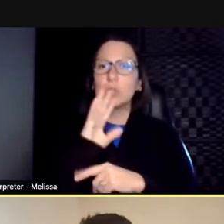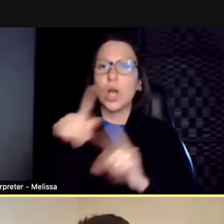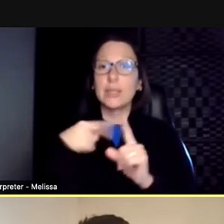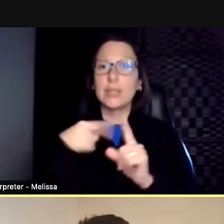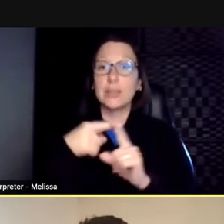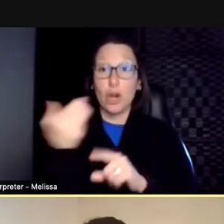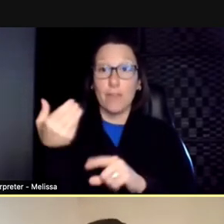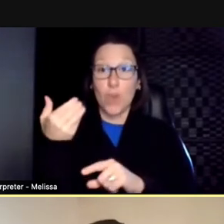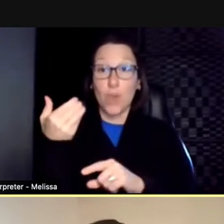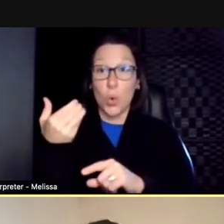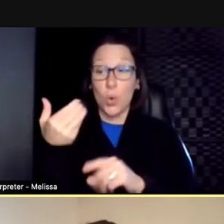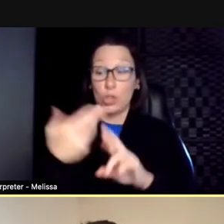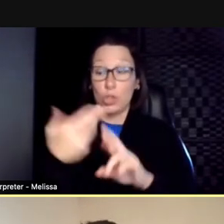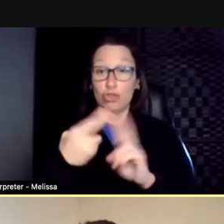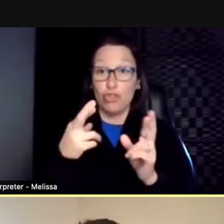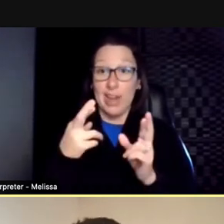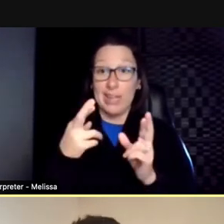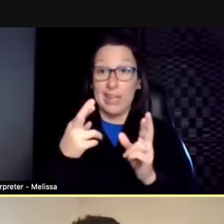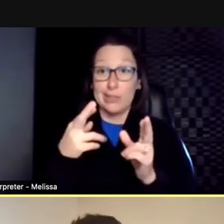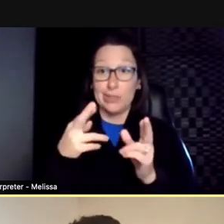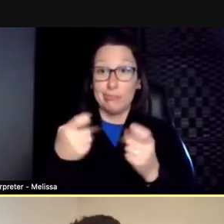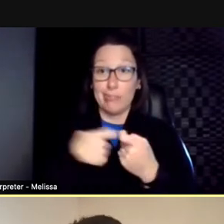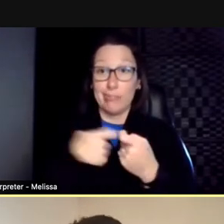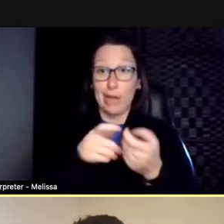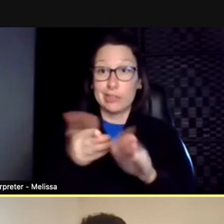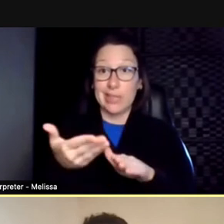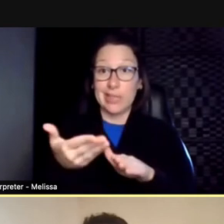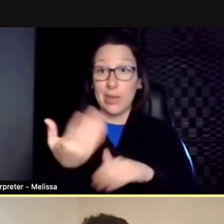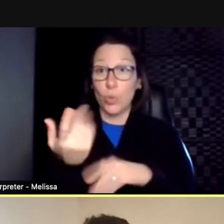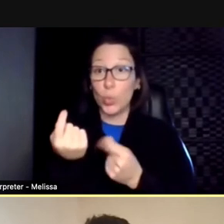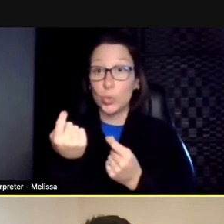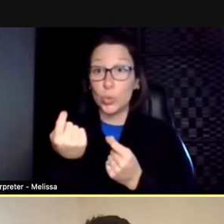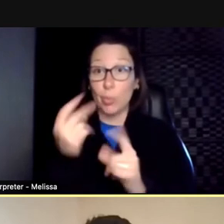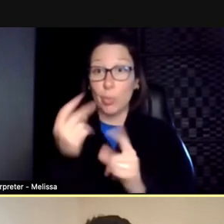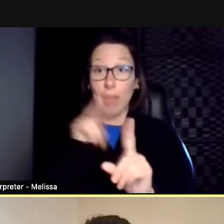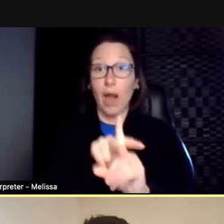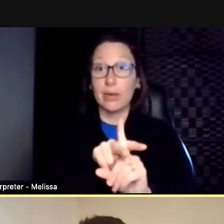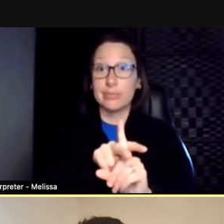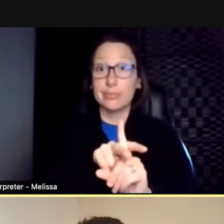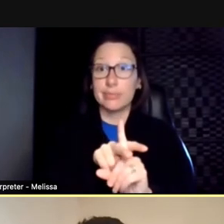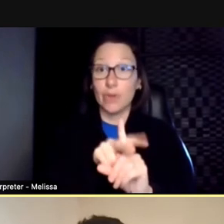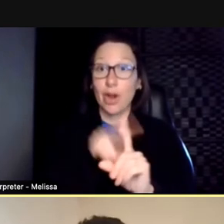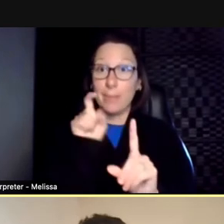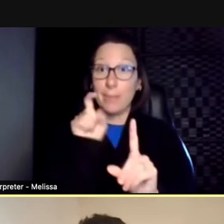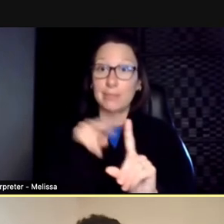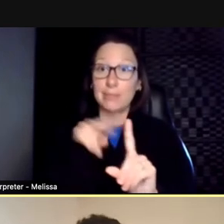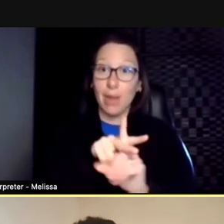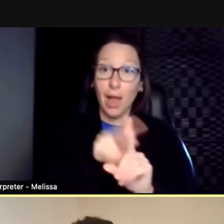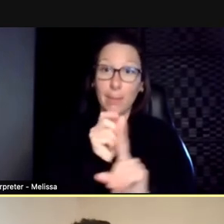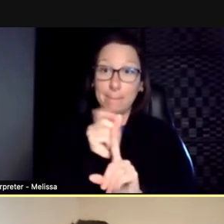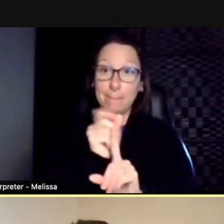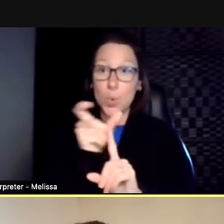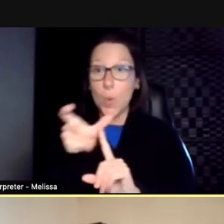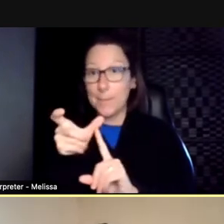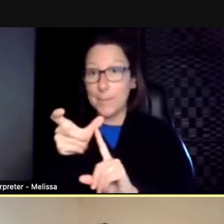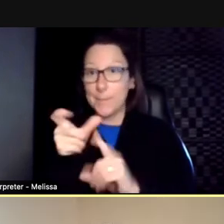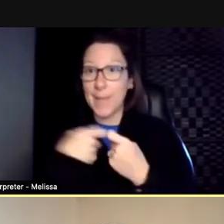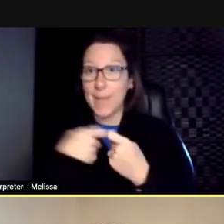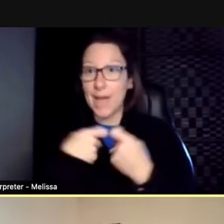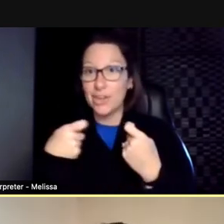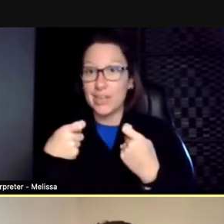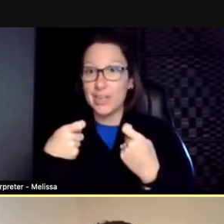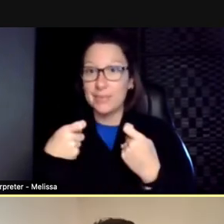phone's about to die, there's nothing you can do but plug it in. You have to recharge, right? And the battery is going to drain over the